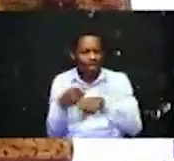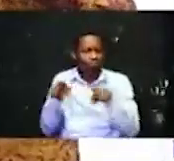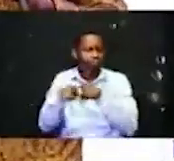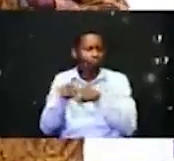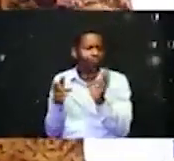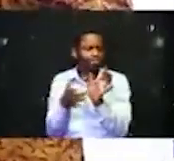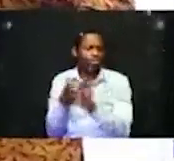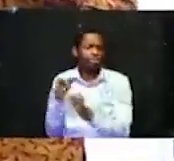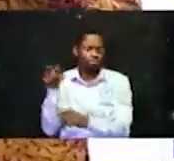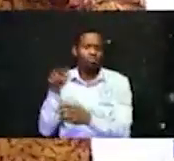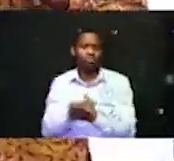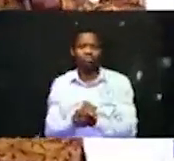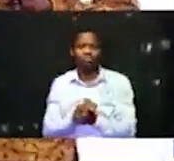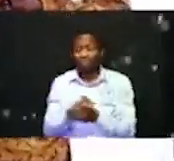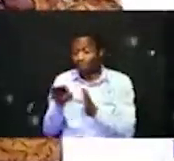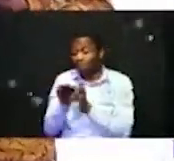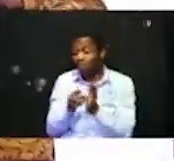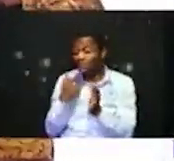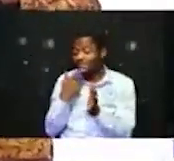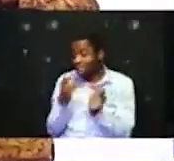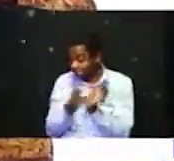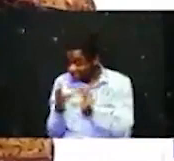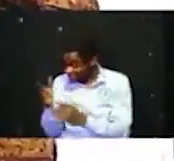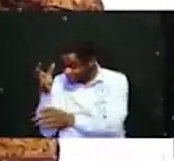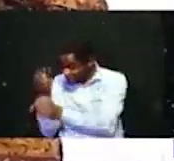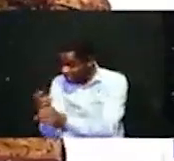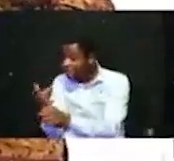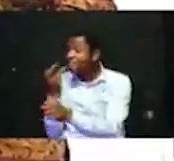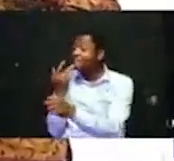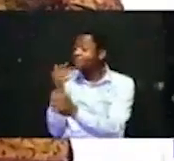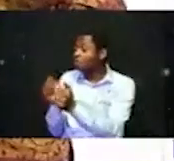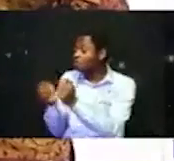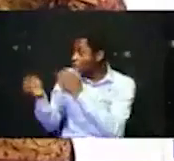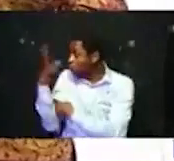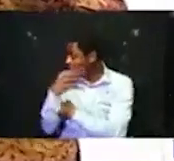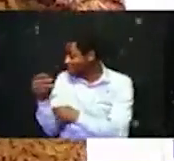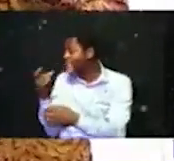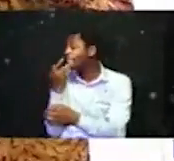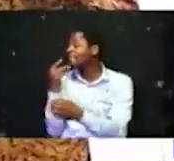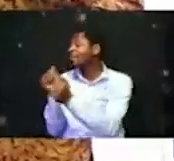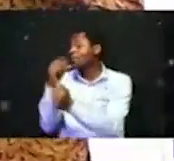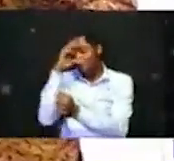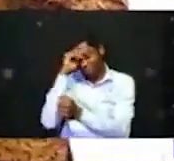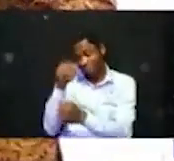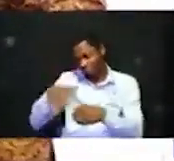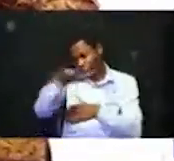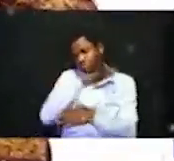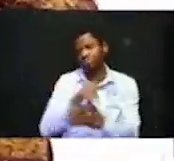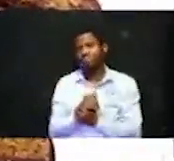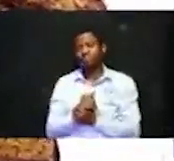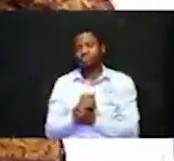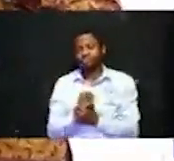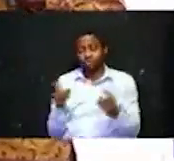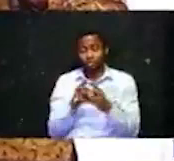Esa wo ye adwuma din se Kristo ye. The Bible says he gained favor with God and with men. Jerusalem so onyankopon ene nipa ni mu adom. And if he is the